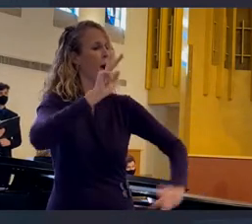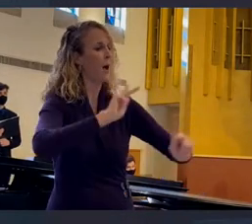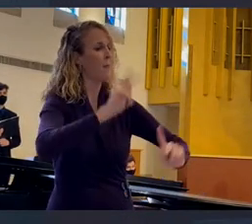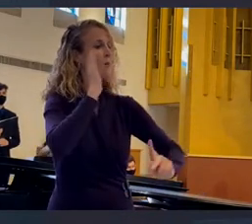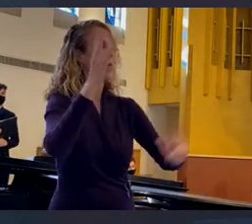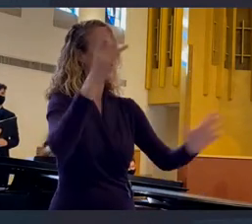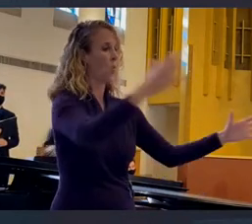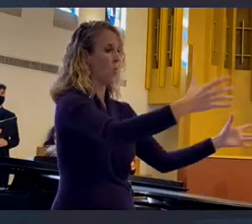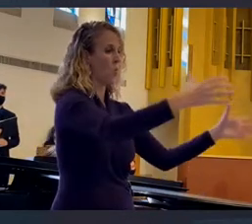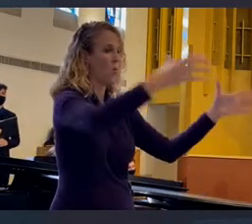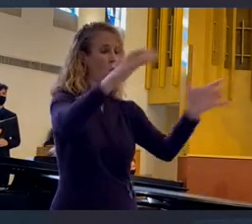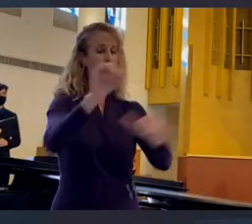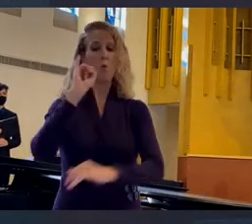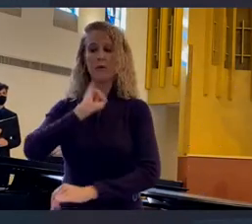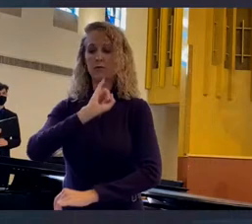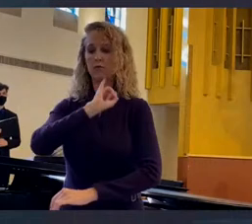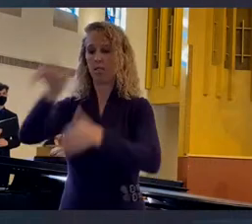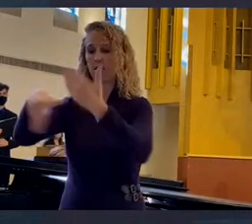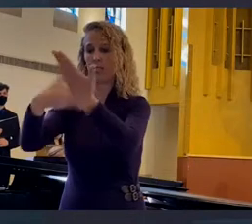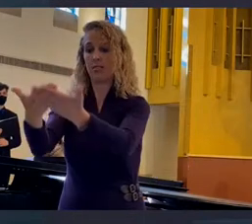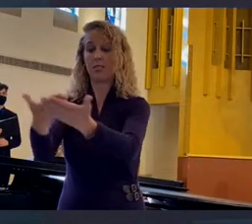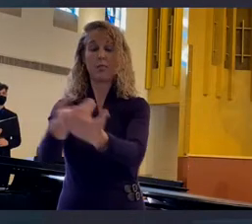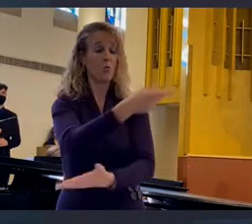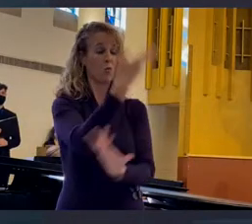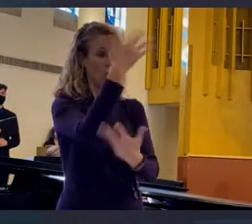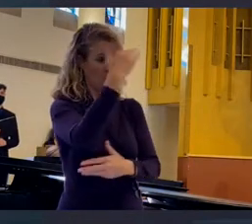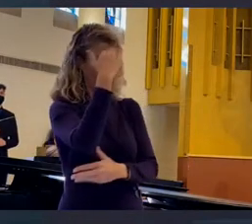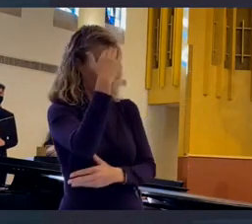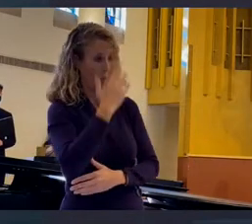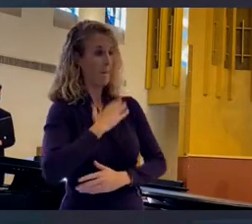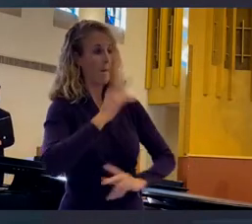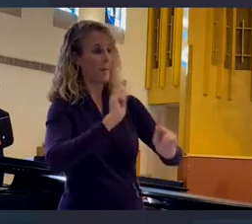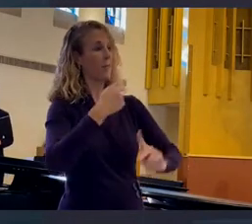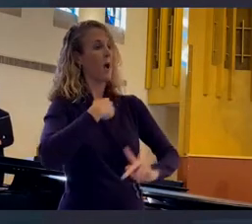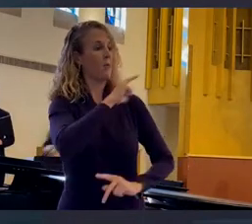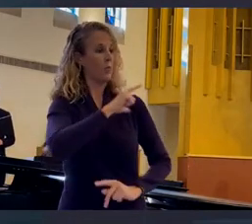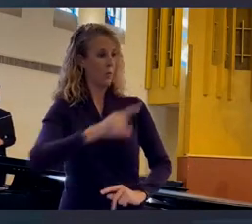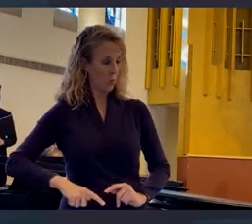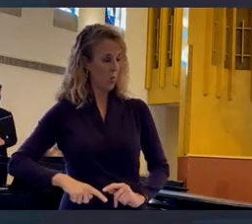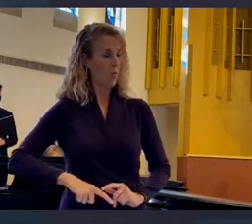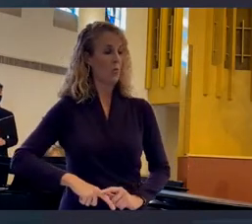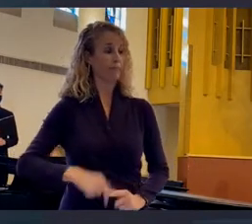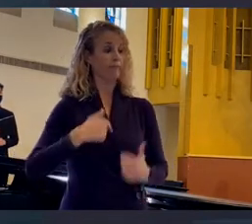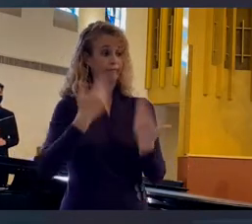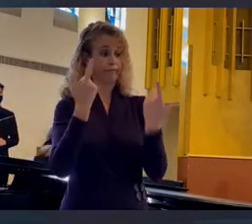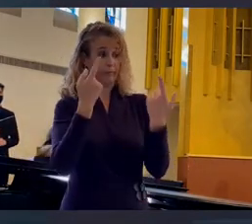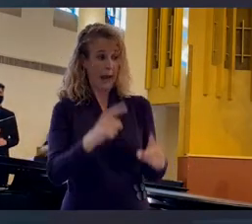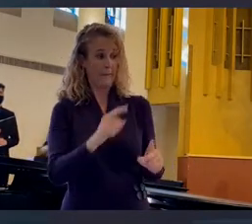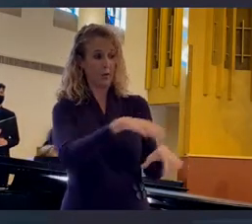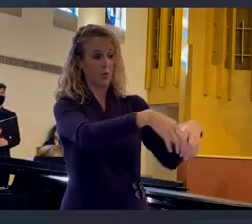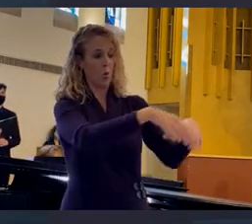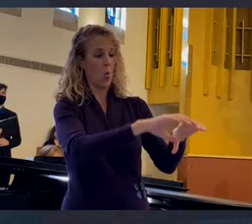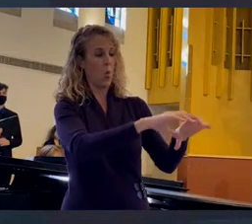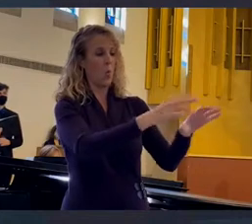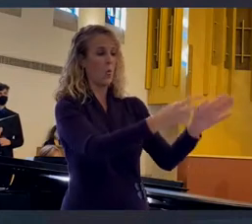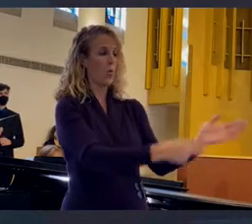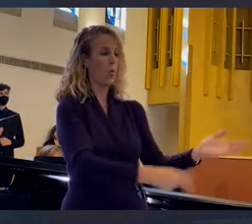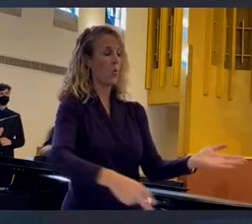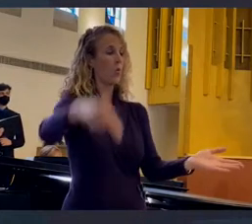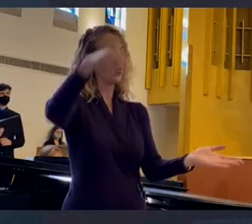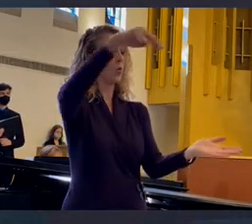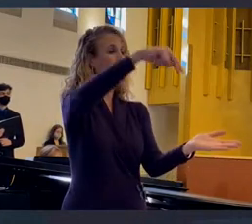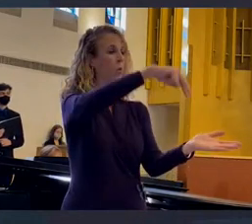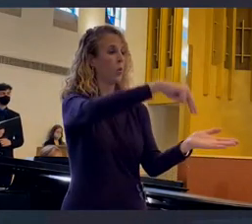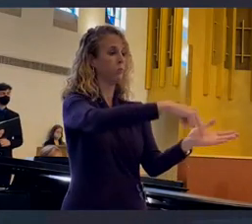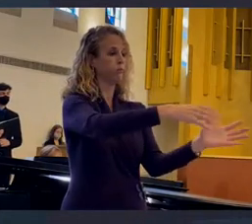bring you to the land of Israel. You shall know, O my people, that I am the Lord, when I have opened your graves and lifted you out of